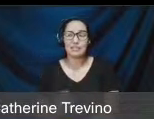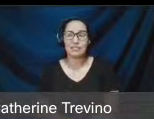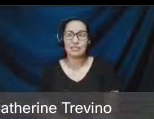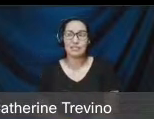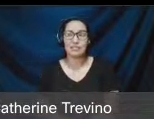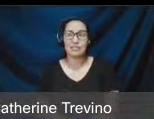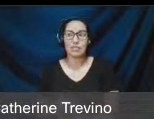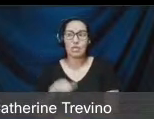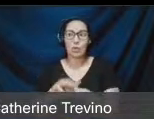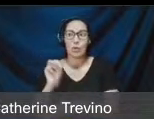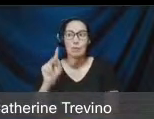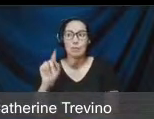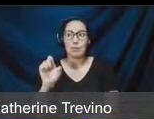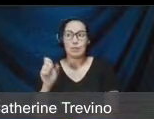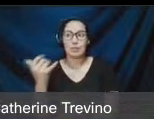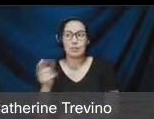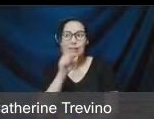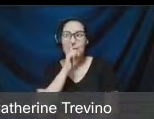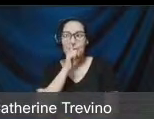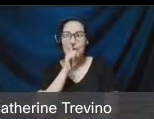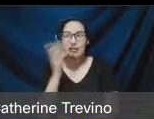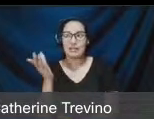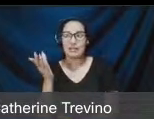You're on mute now.